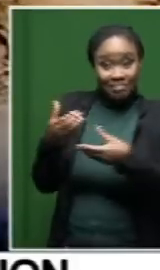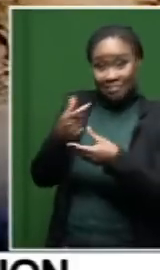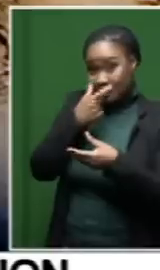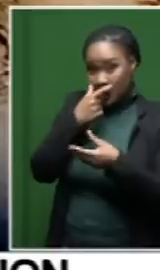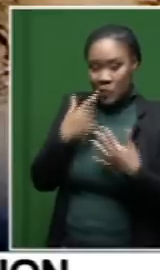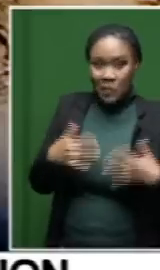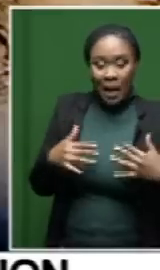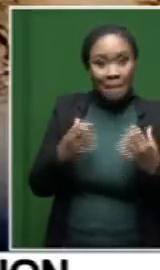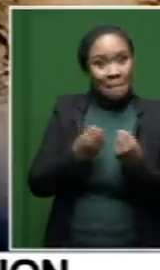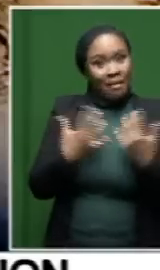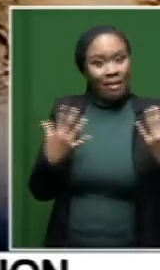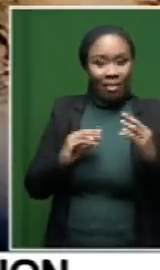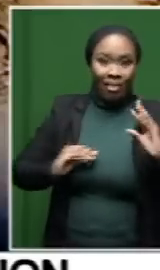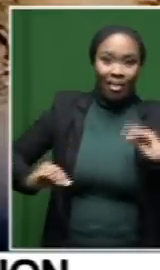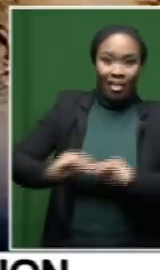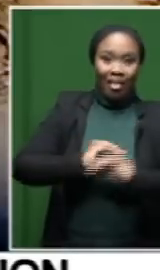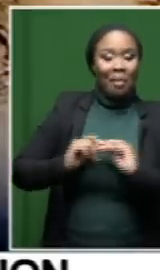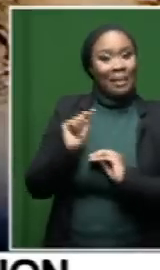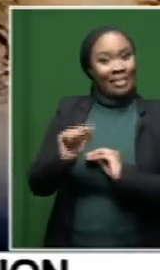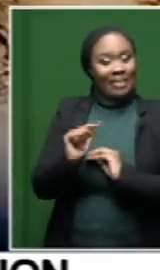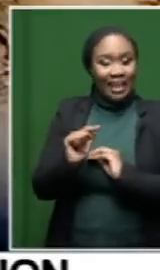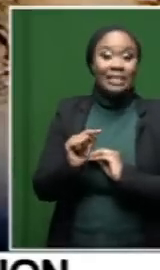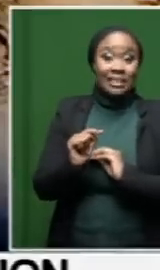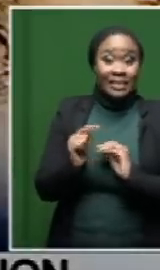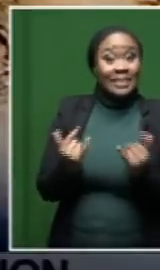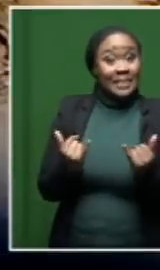the big story of the day. In fact, that is the story, and